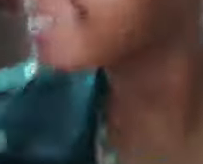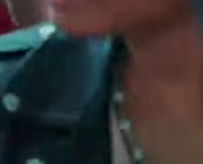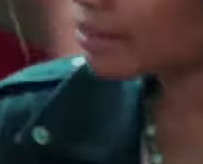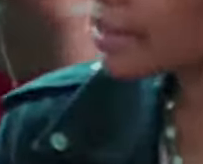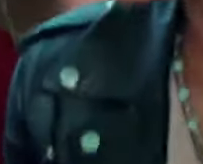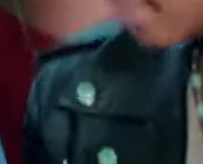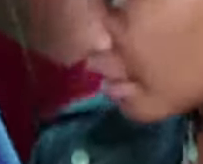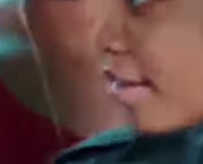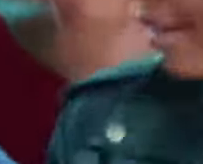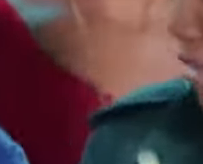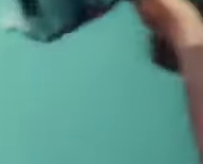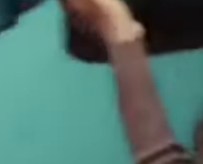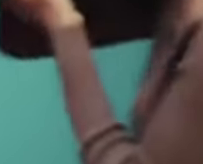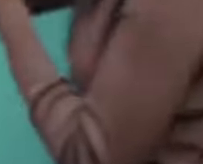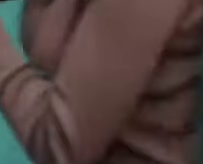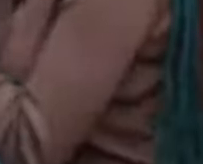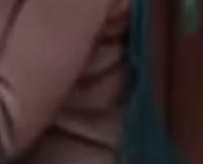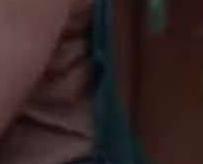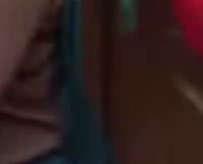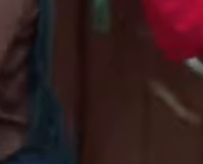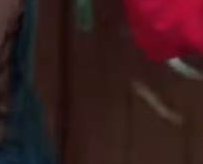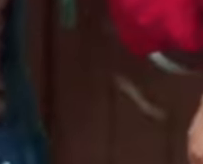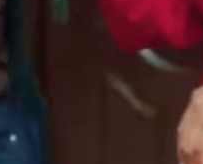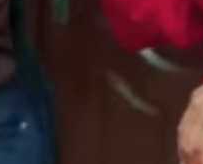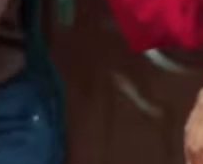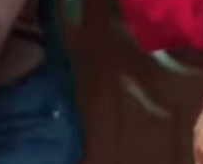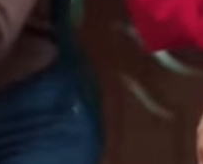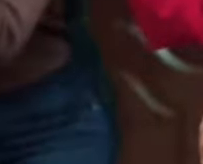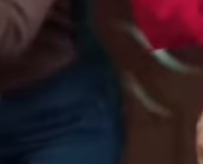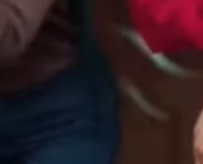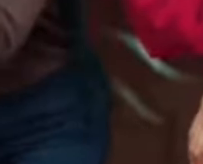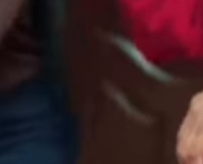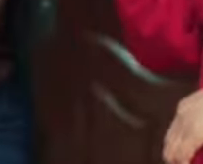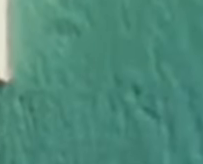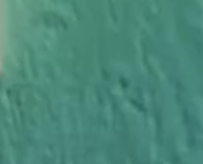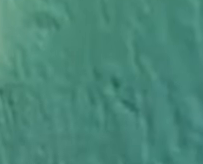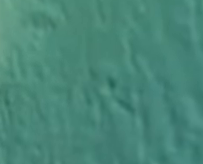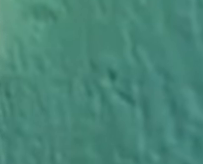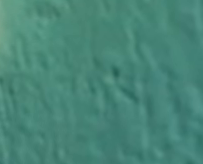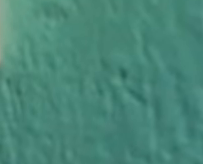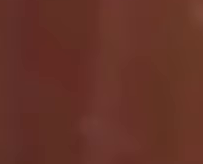Happy Kenya Clean Toilet Mission. And you're visiting Mama Zawadi live in Nairobi. Come with me.